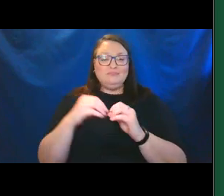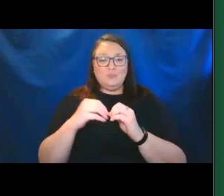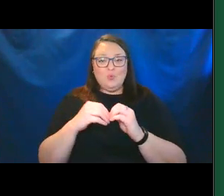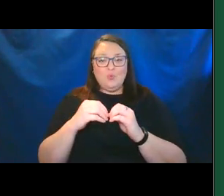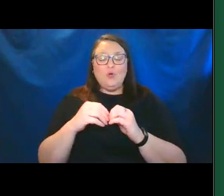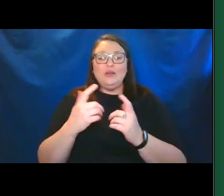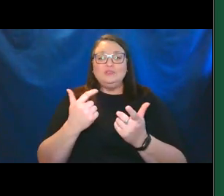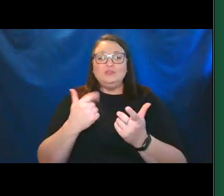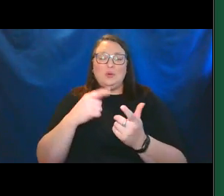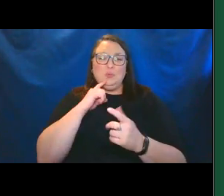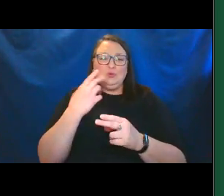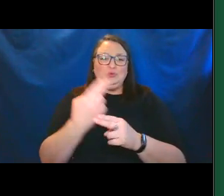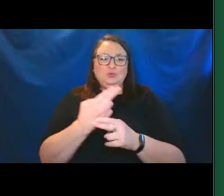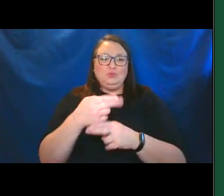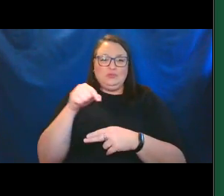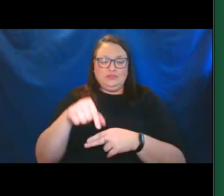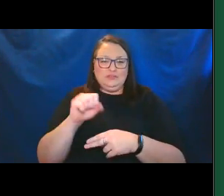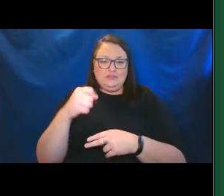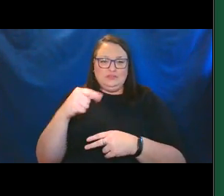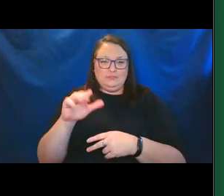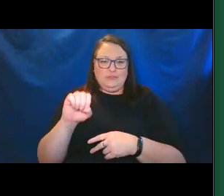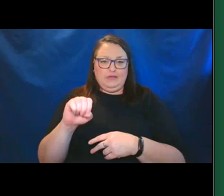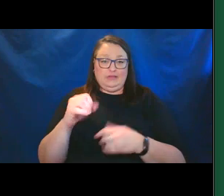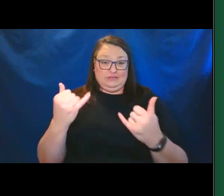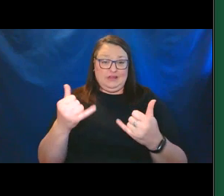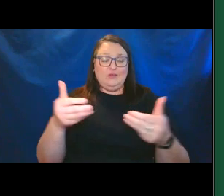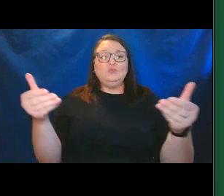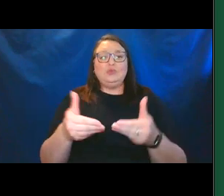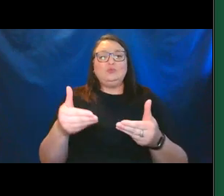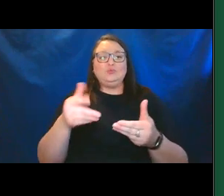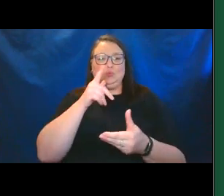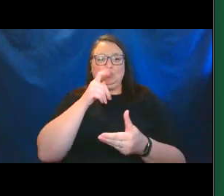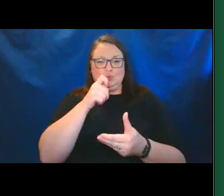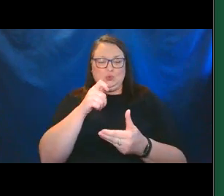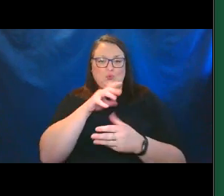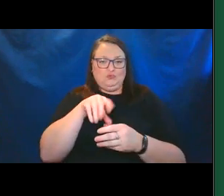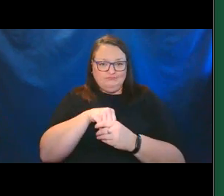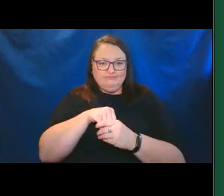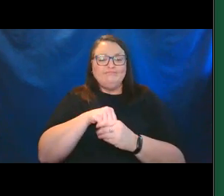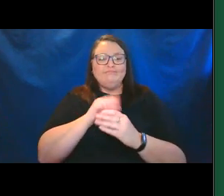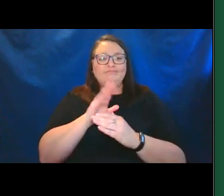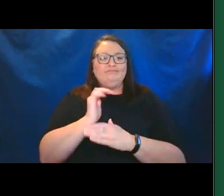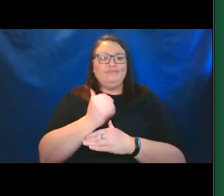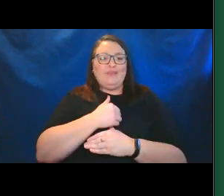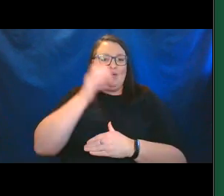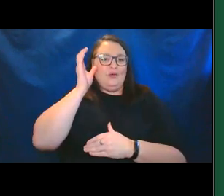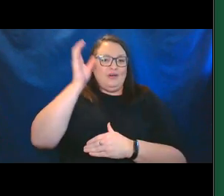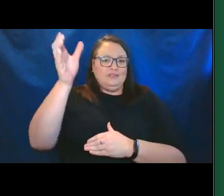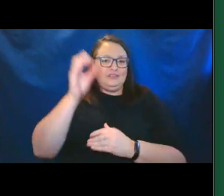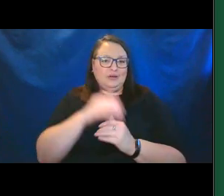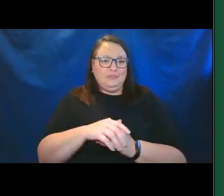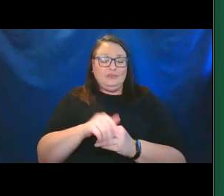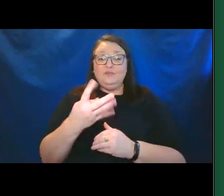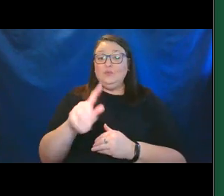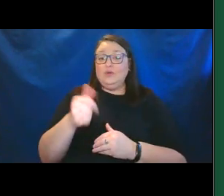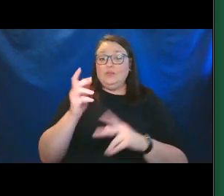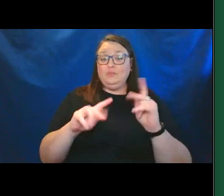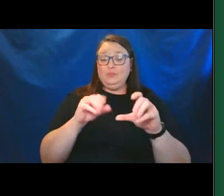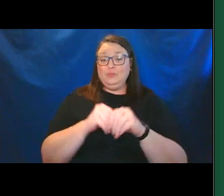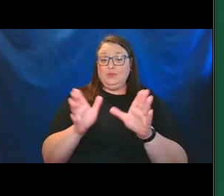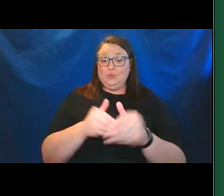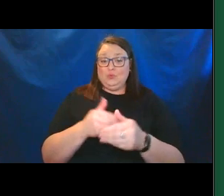really using this space primarily to introduce us and share a concept. So a few other people in the room with us